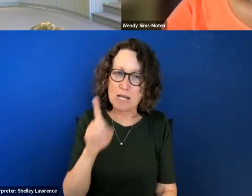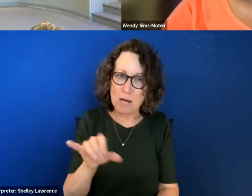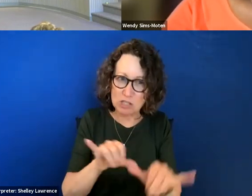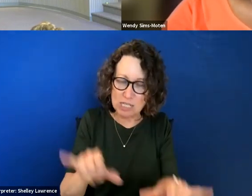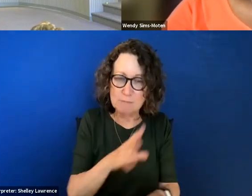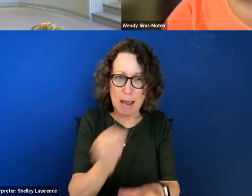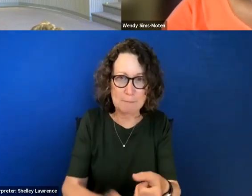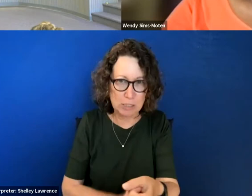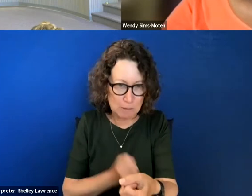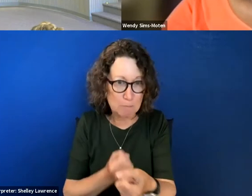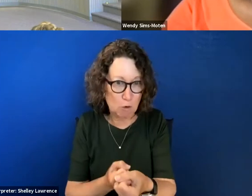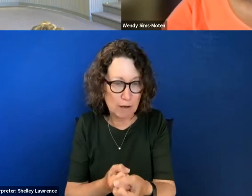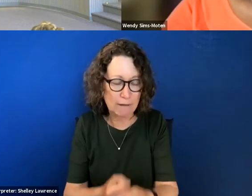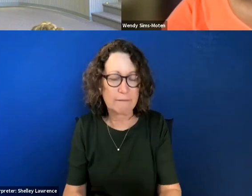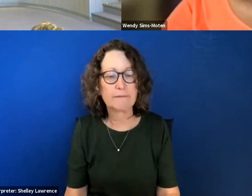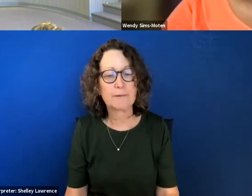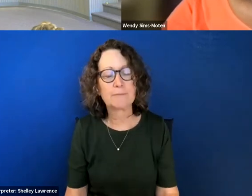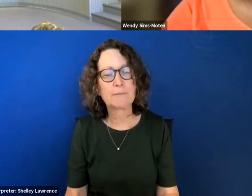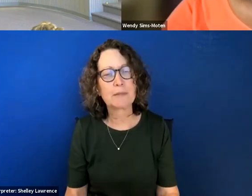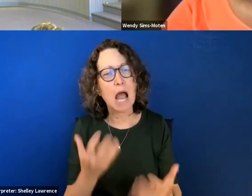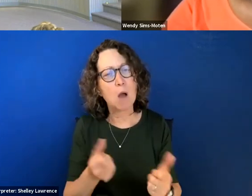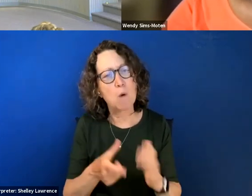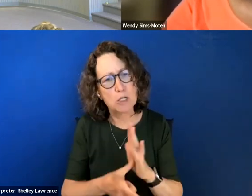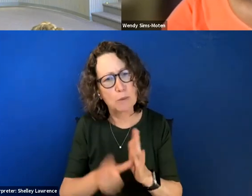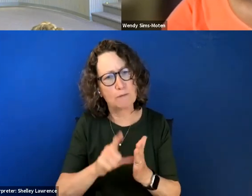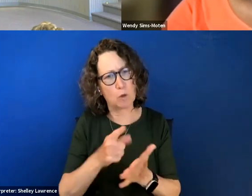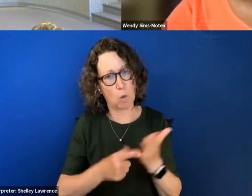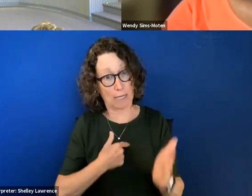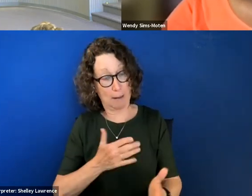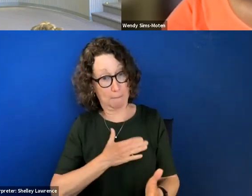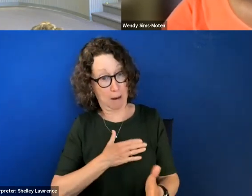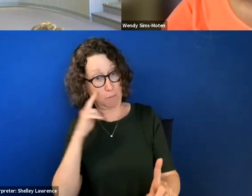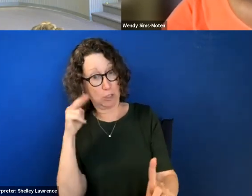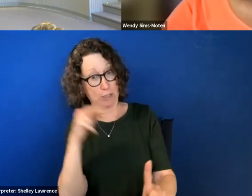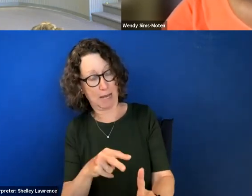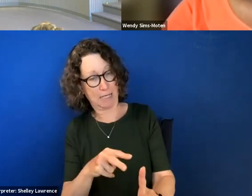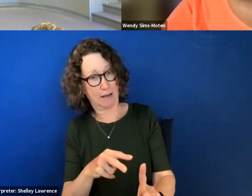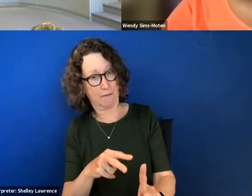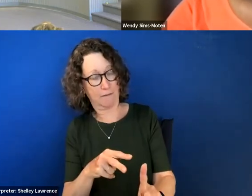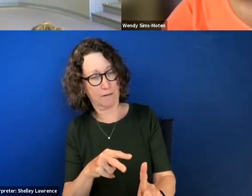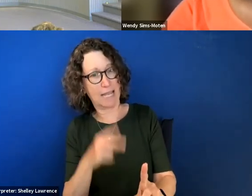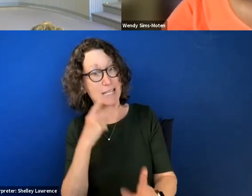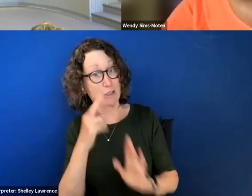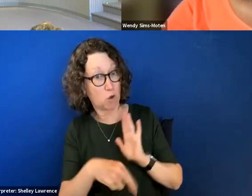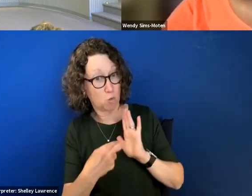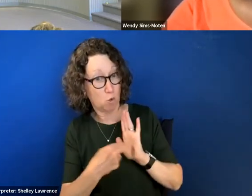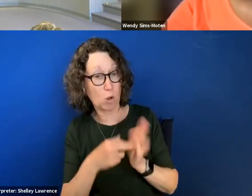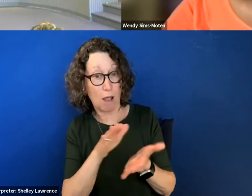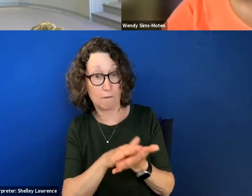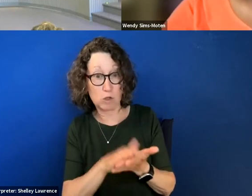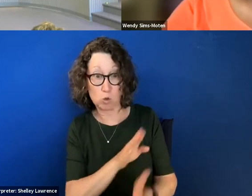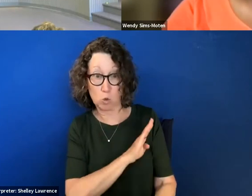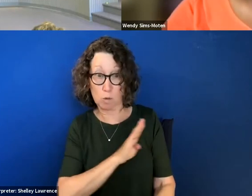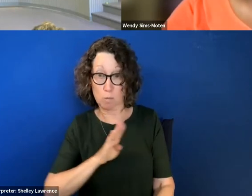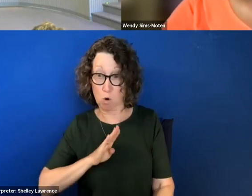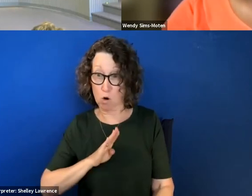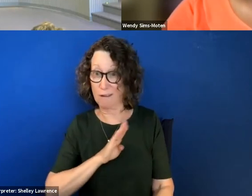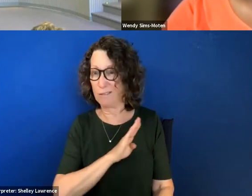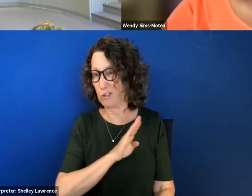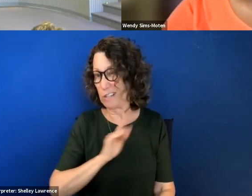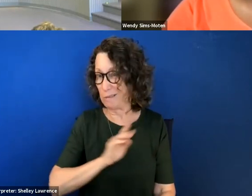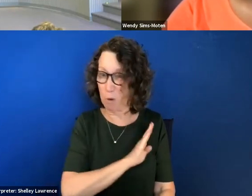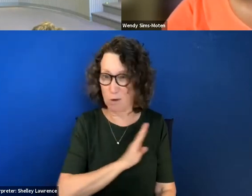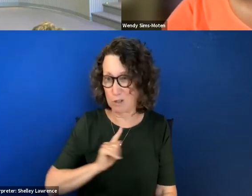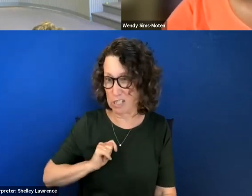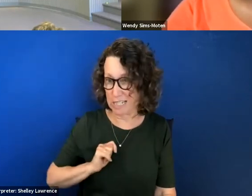be supportive. I want to review what, in my perspective, is the basic role of the school board of trustees.